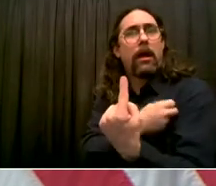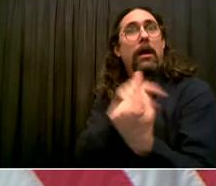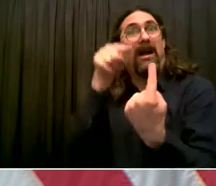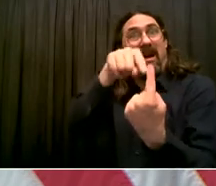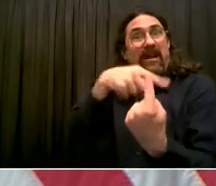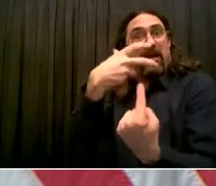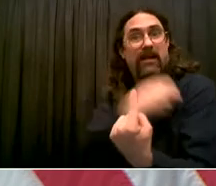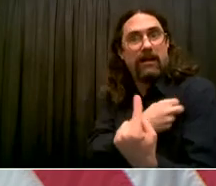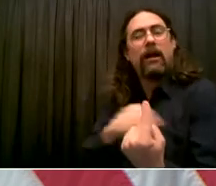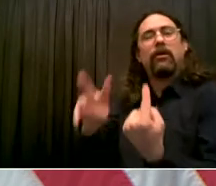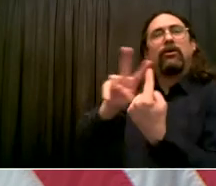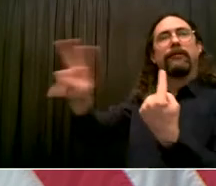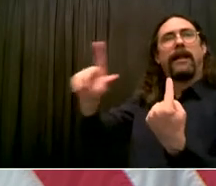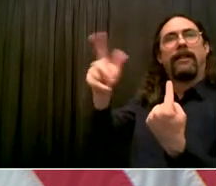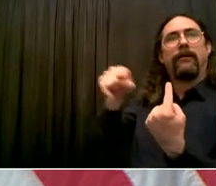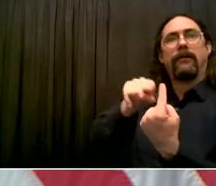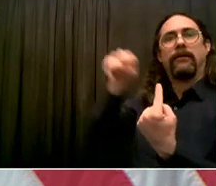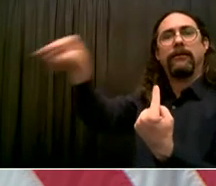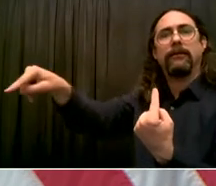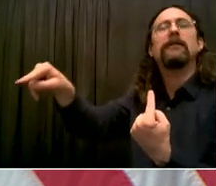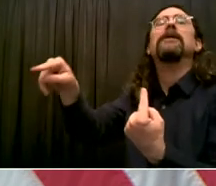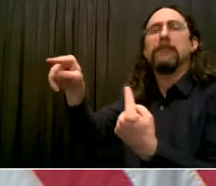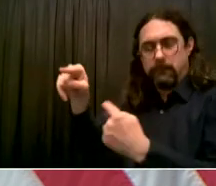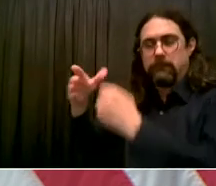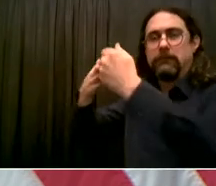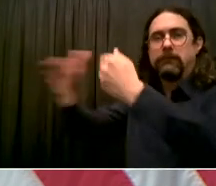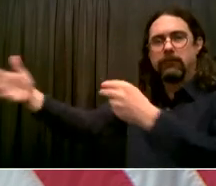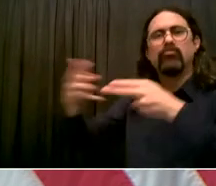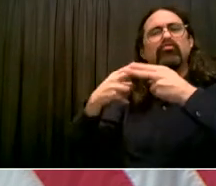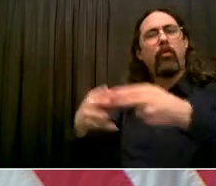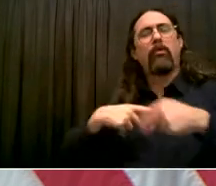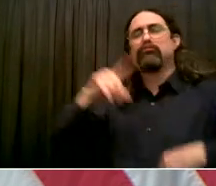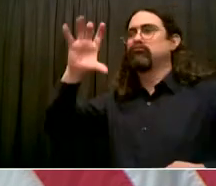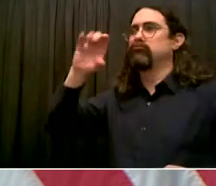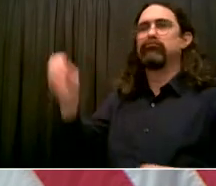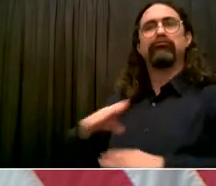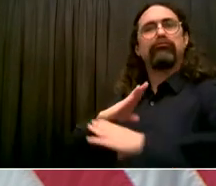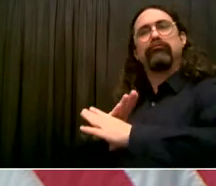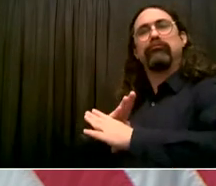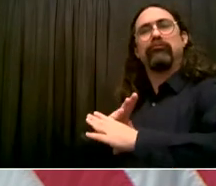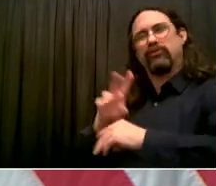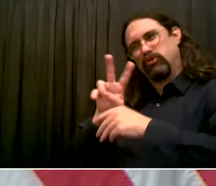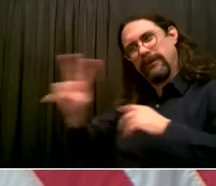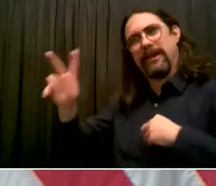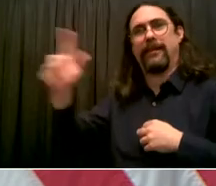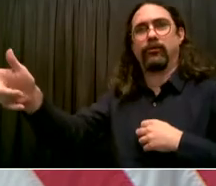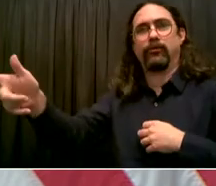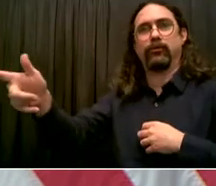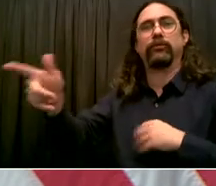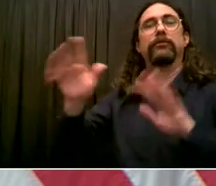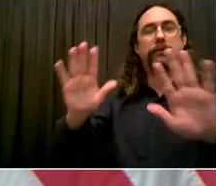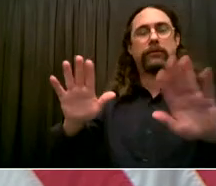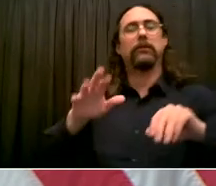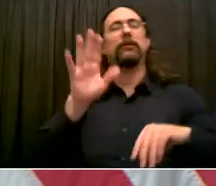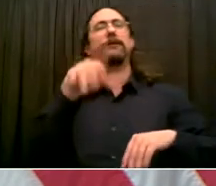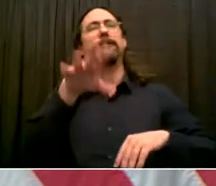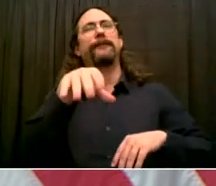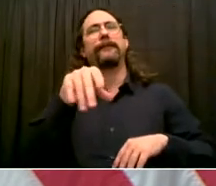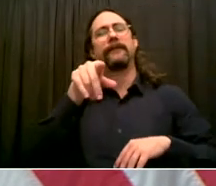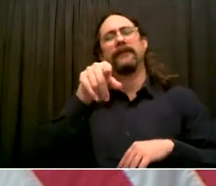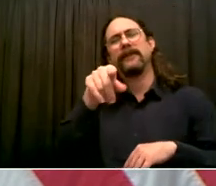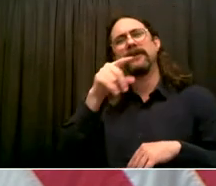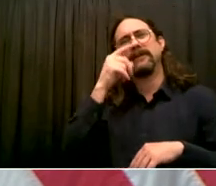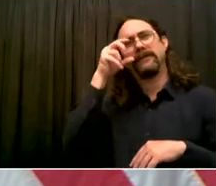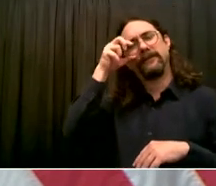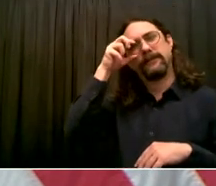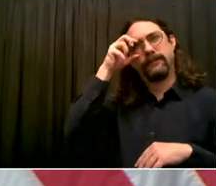to wear masks, both to protect themselves as well as others, is how we should be thinking about vaccination as well. And right now,